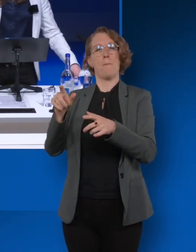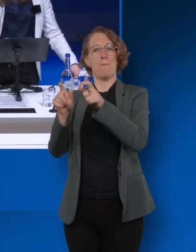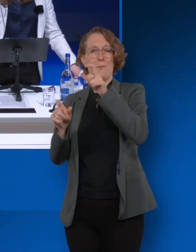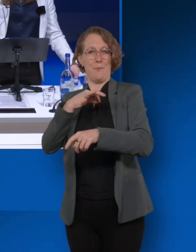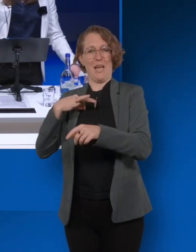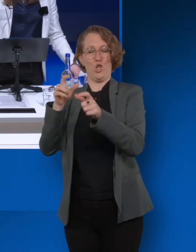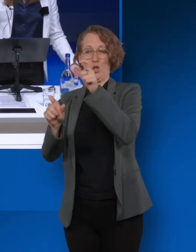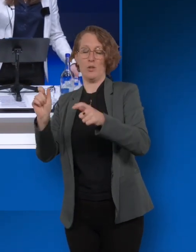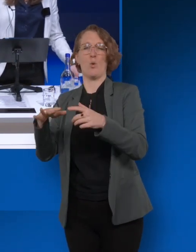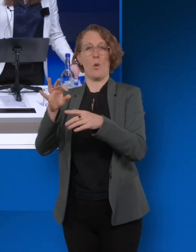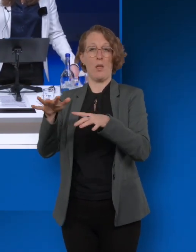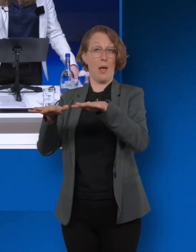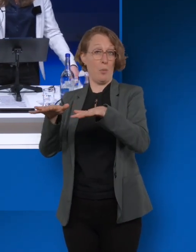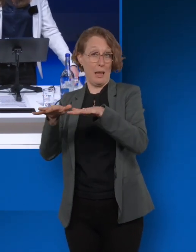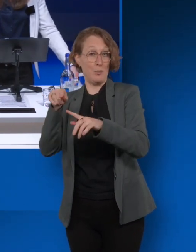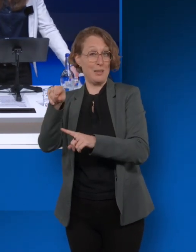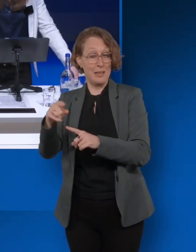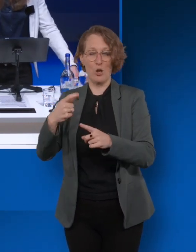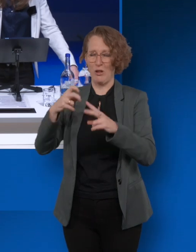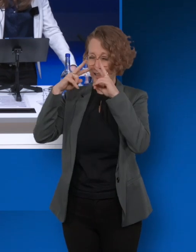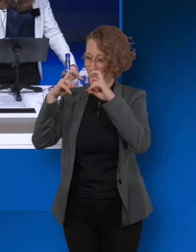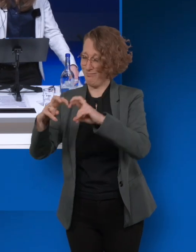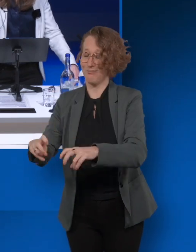to isolate the area of